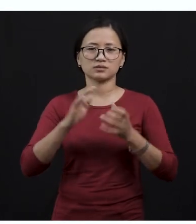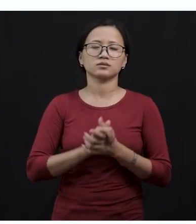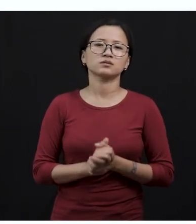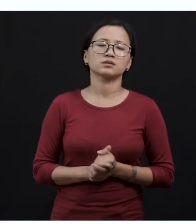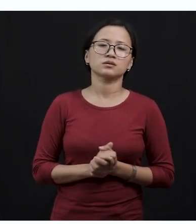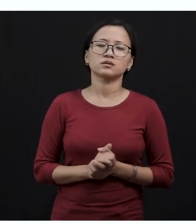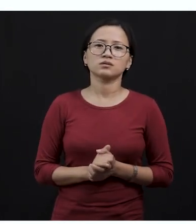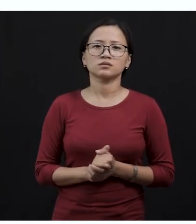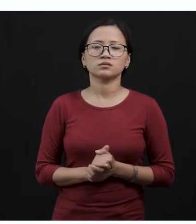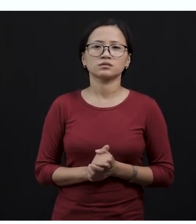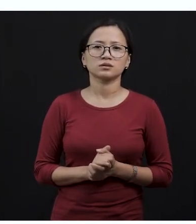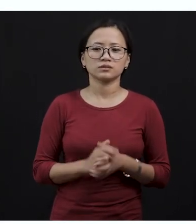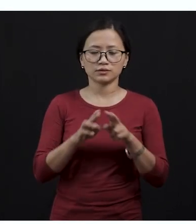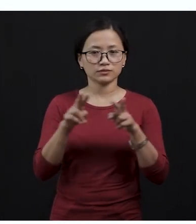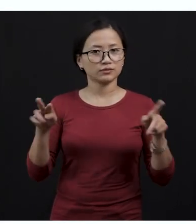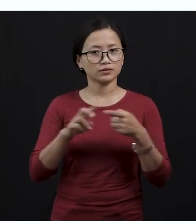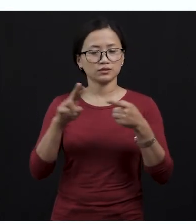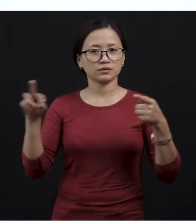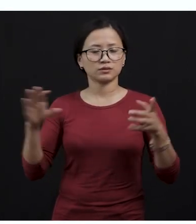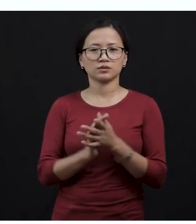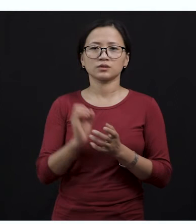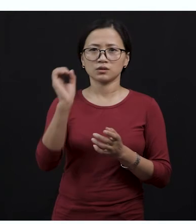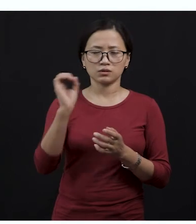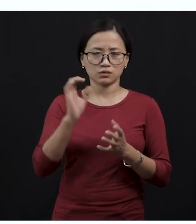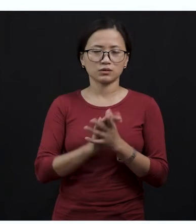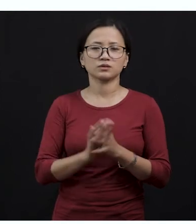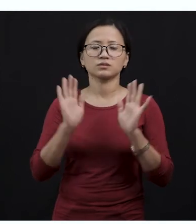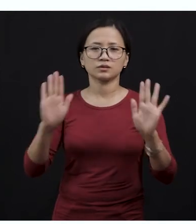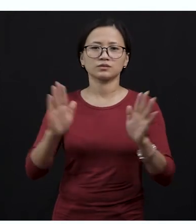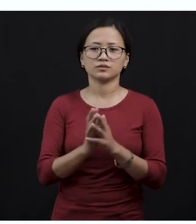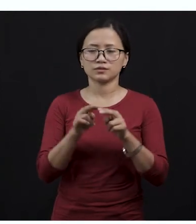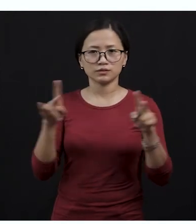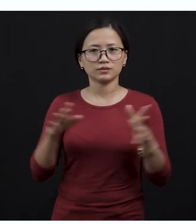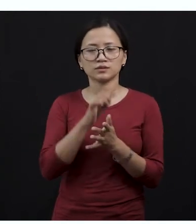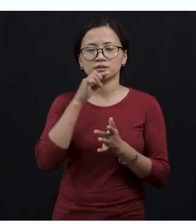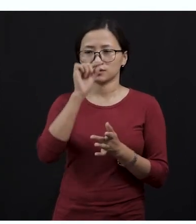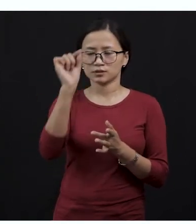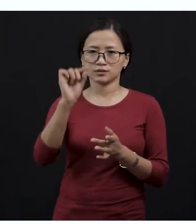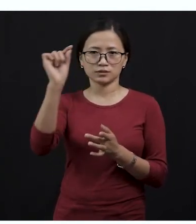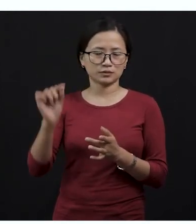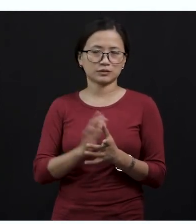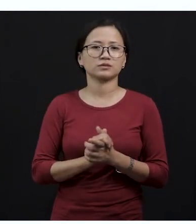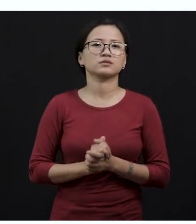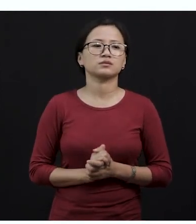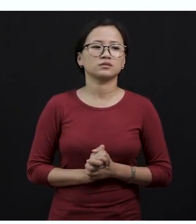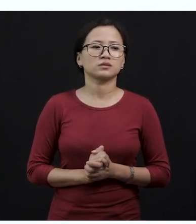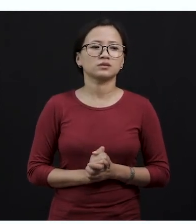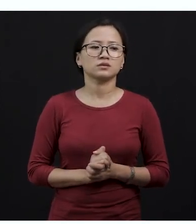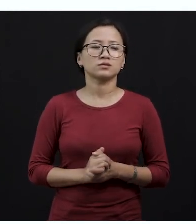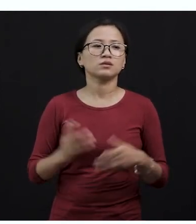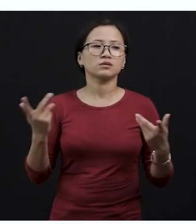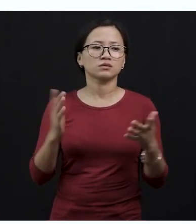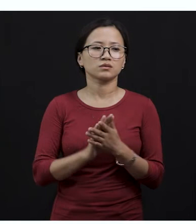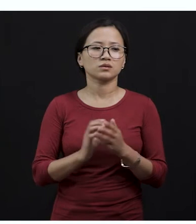So even depending on the different types of organs, we have different cells. We have different shapes of cells. What is this? This